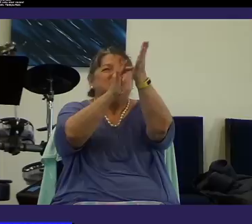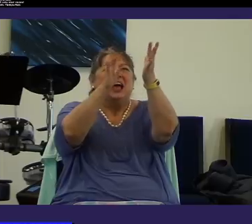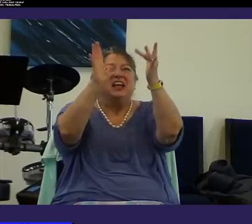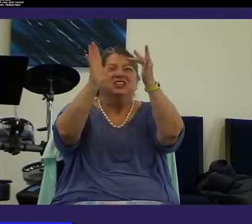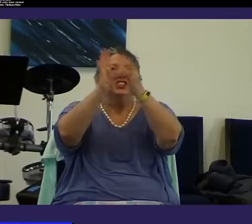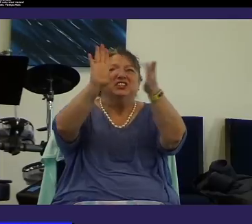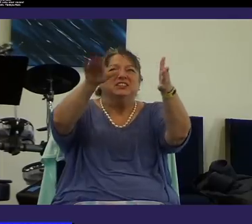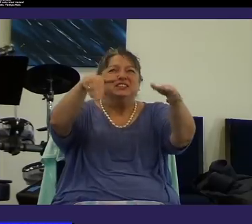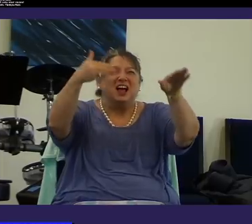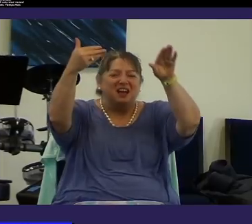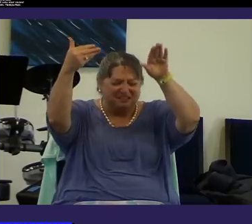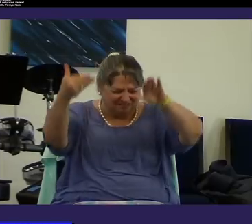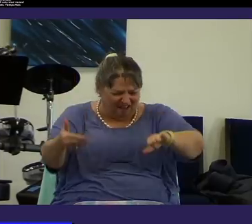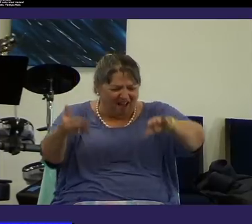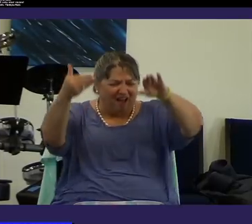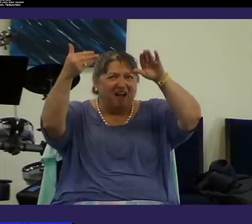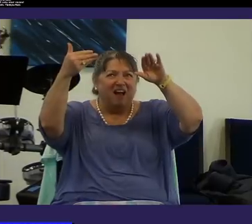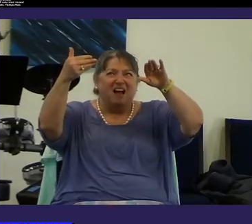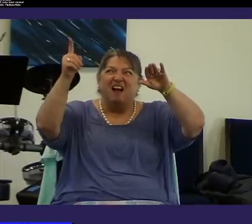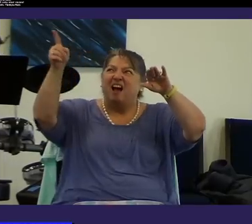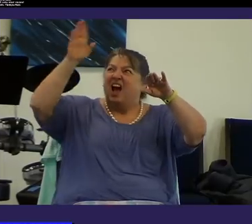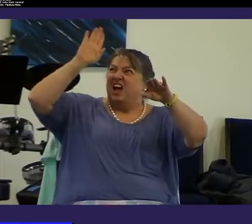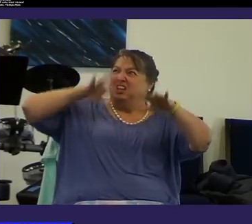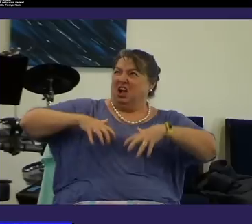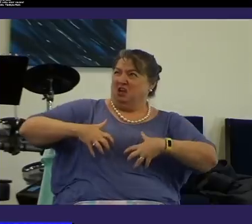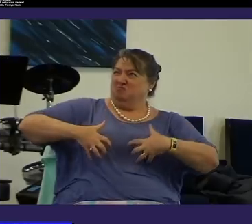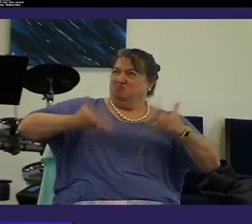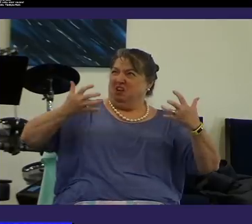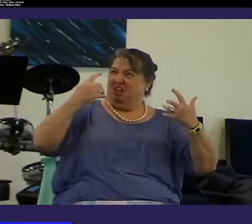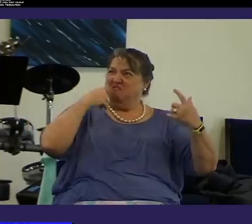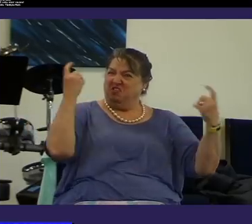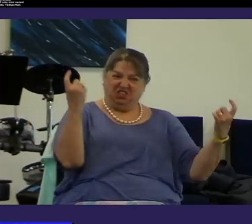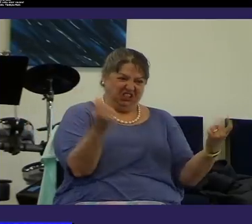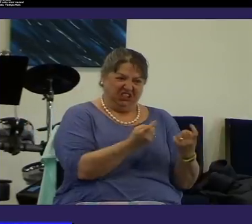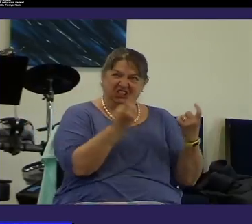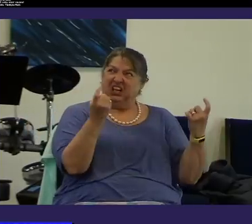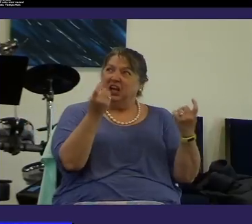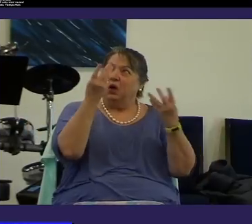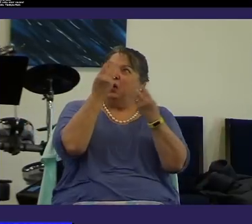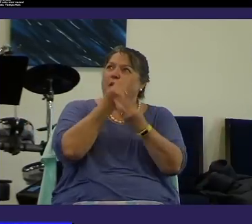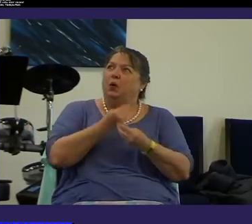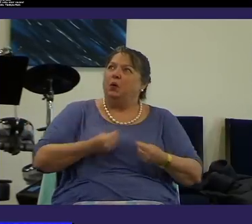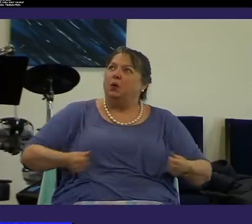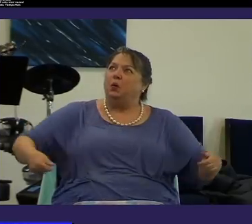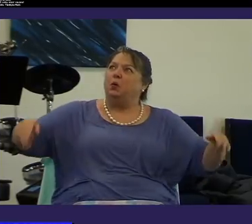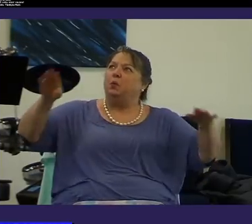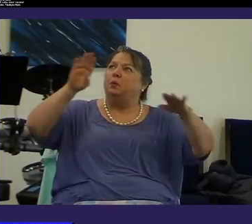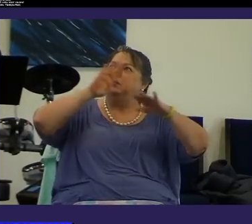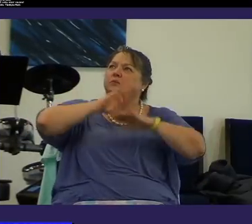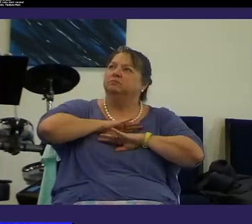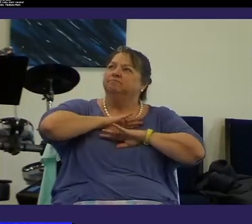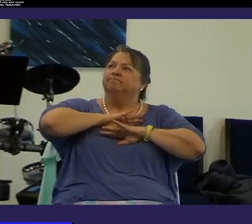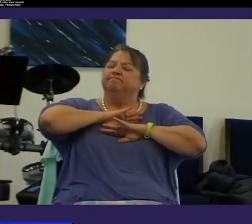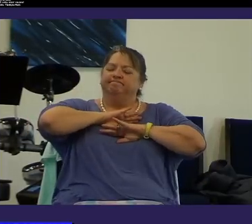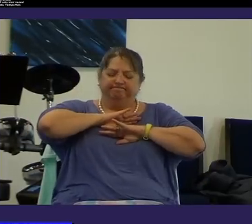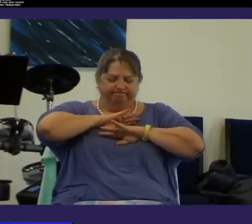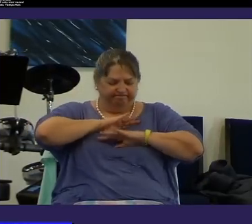cross, as Jesus died, the wrath of God was